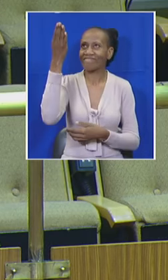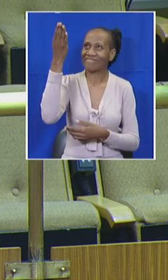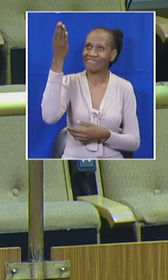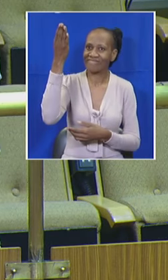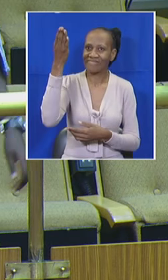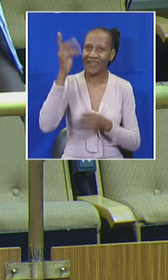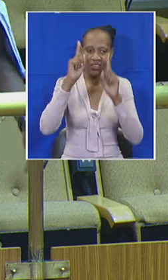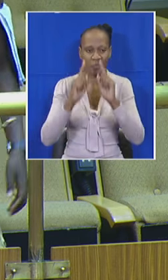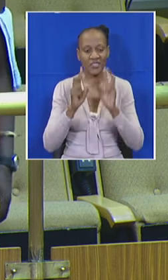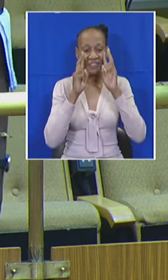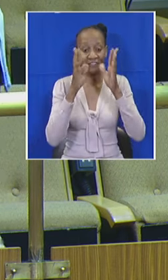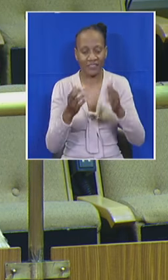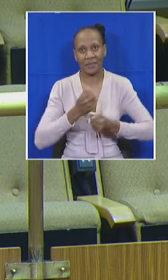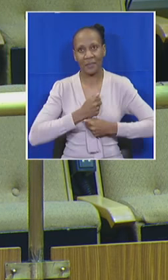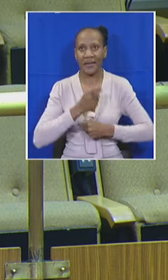today.